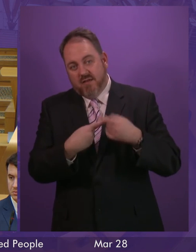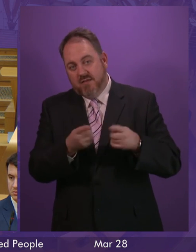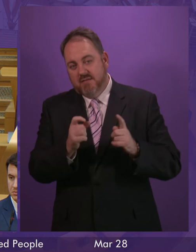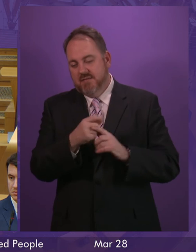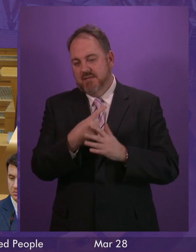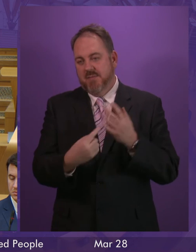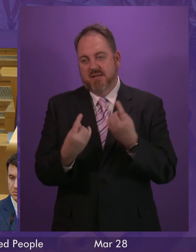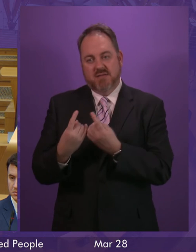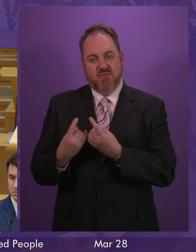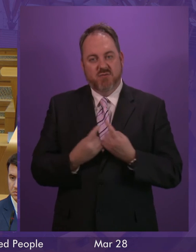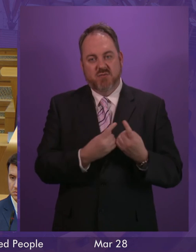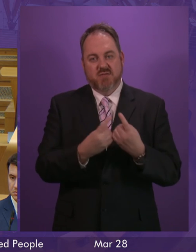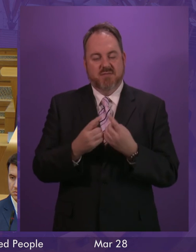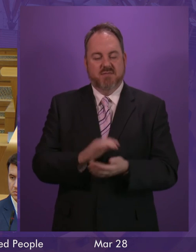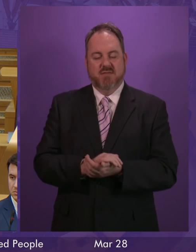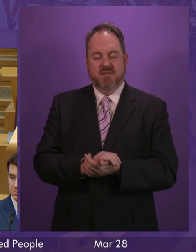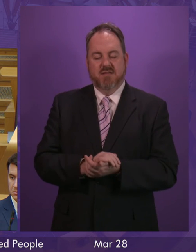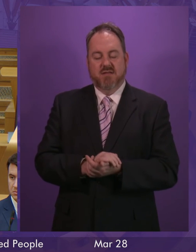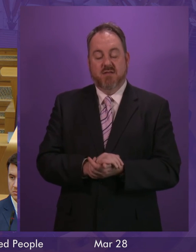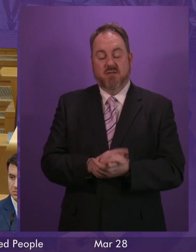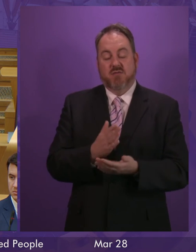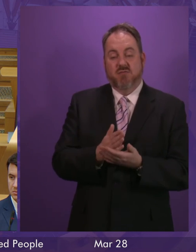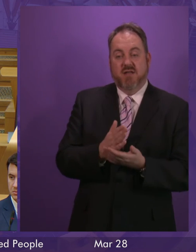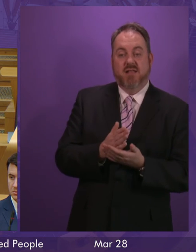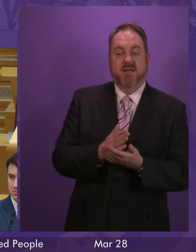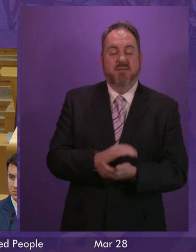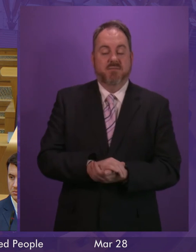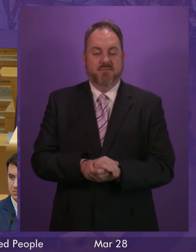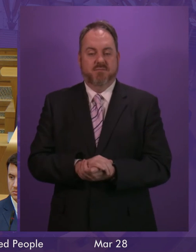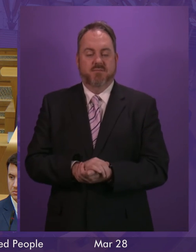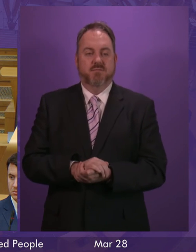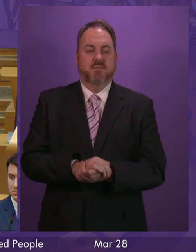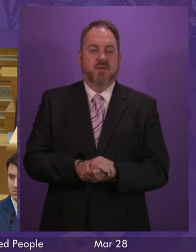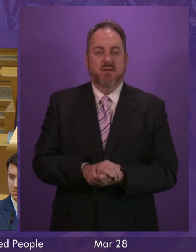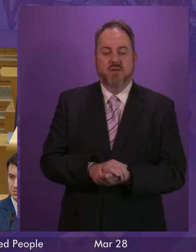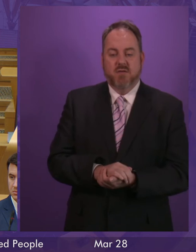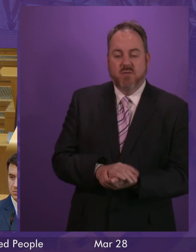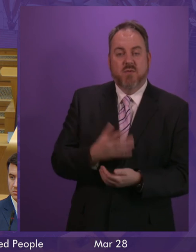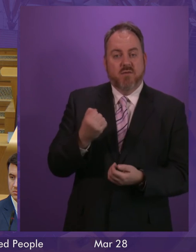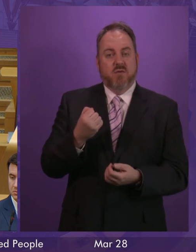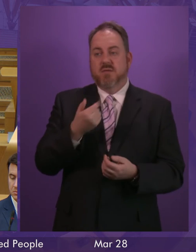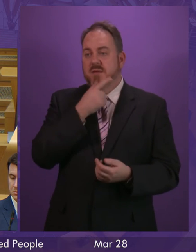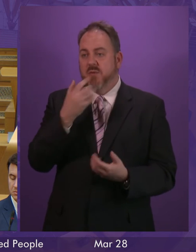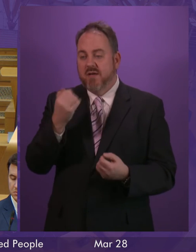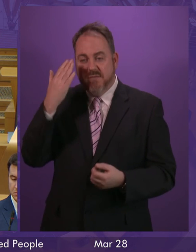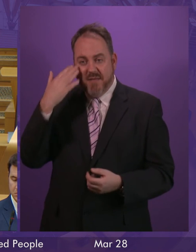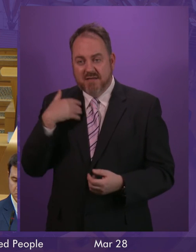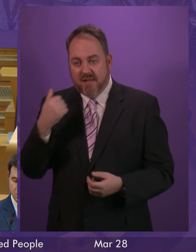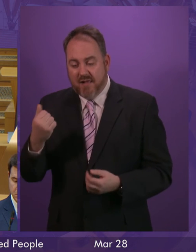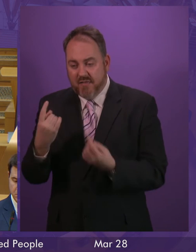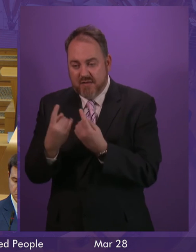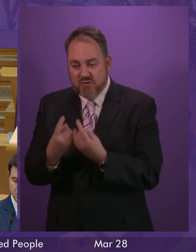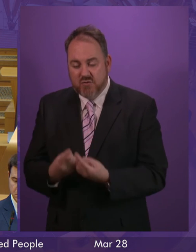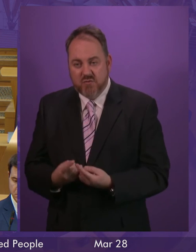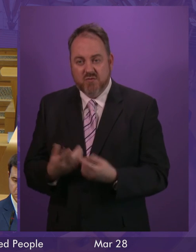true for invisible disabilities. And I think in particular, people with neurodevelopmental disorders, and mental health conditions, and learning disabilities.